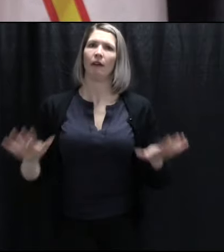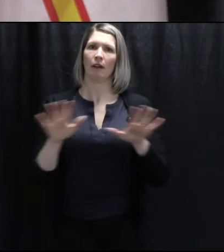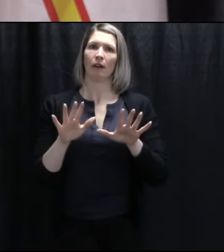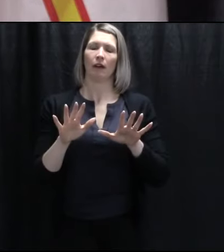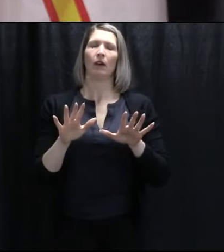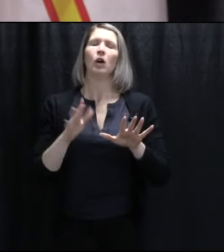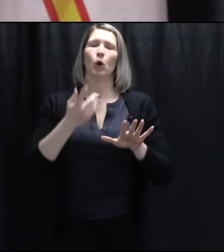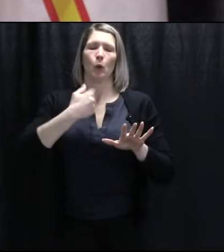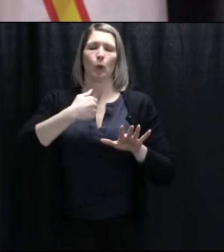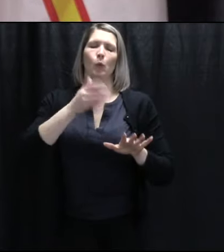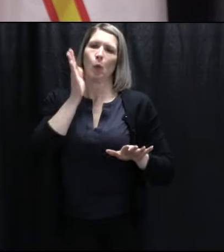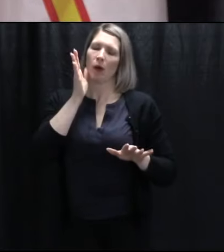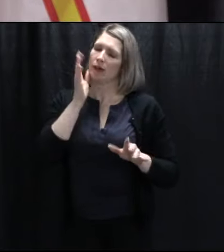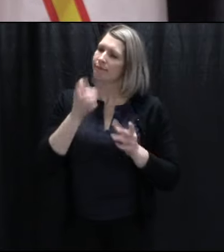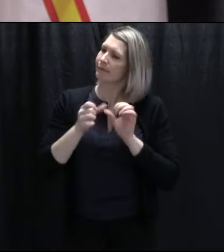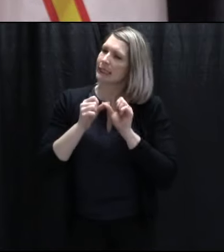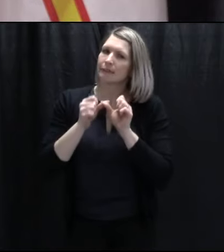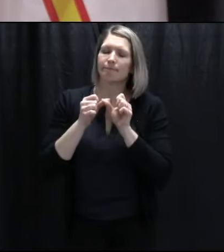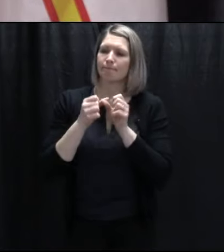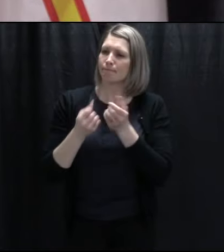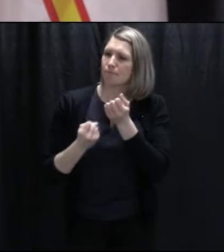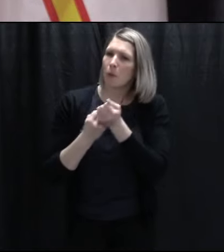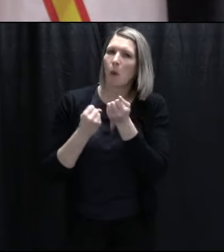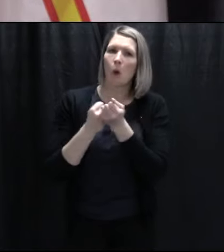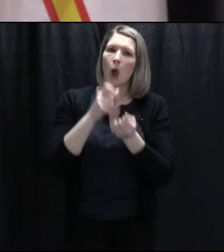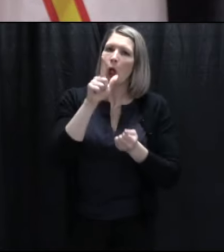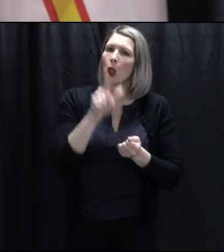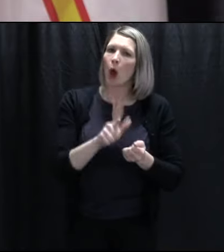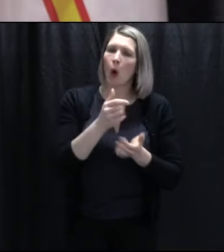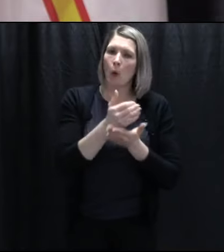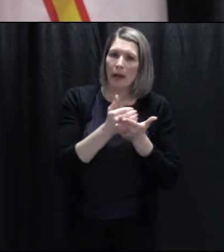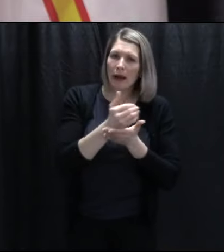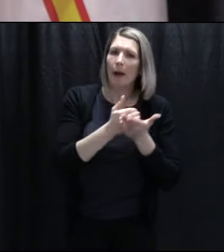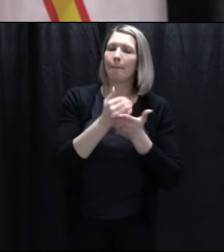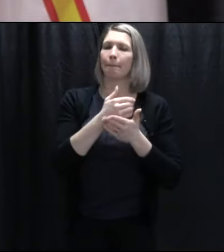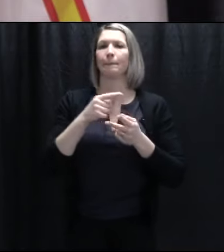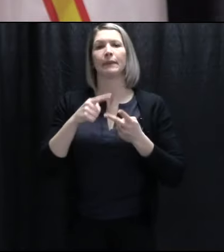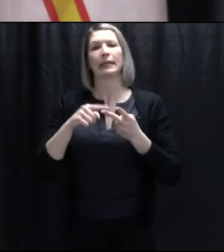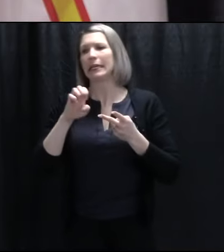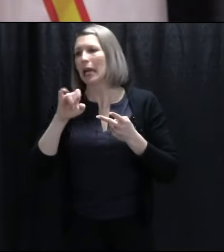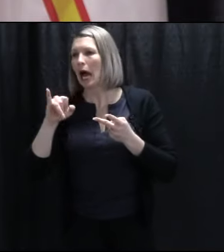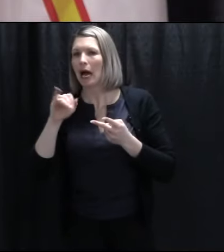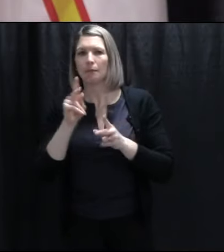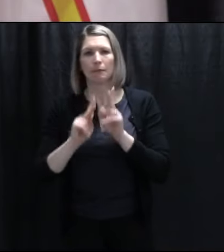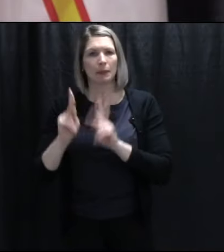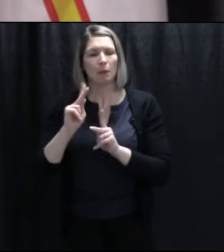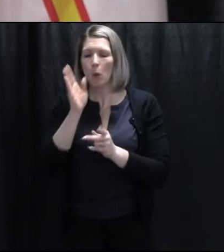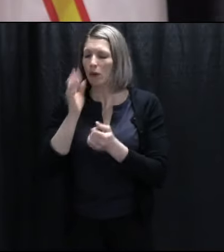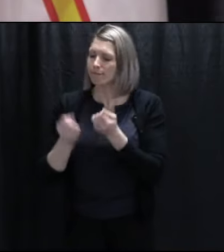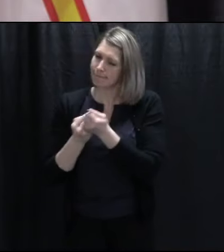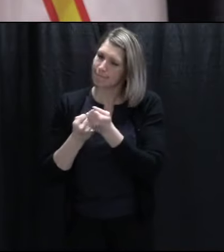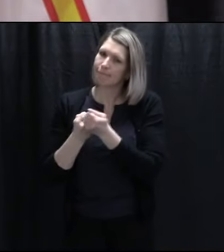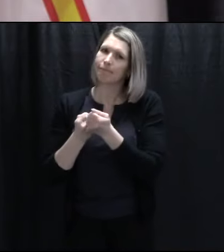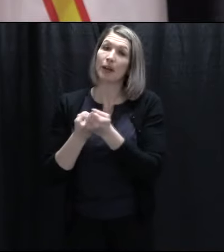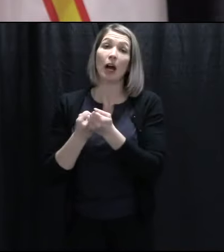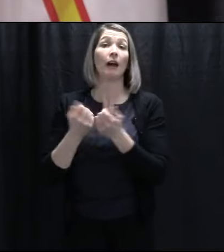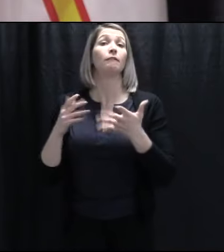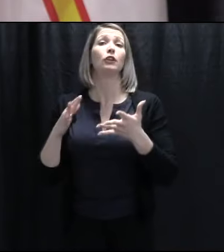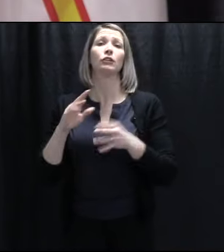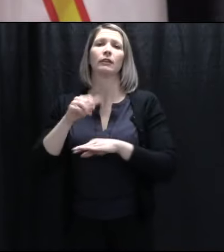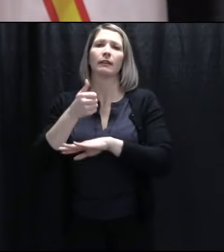especially our low-income earners that are impacted through the hardship that we've had this year. There are a number of provincial programs that are